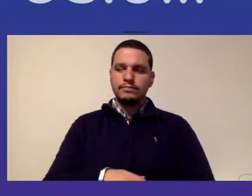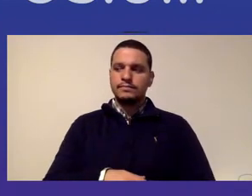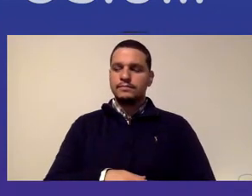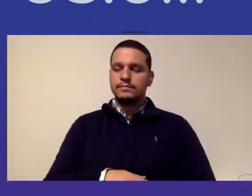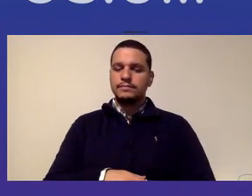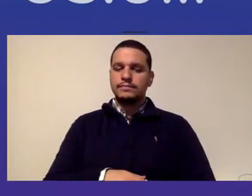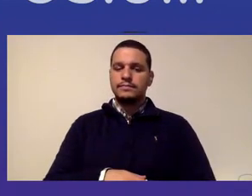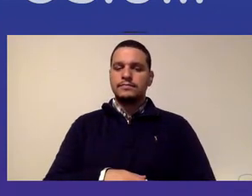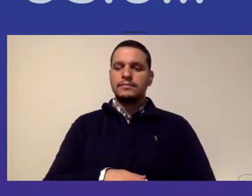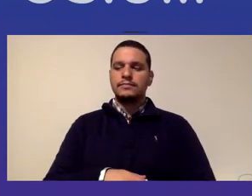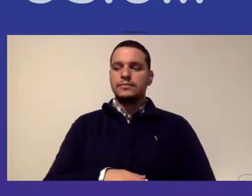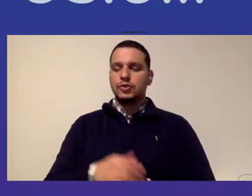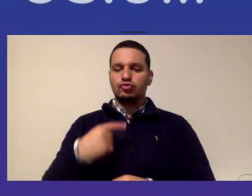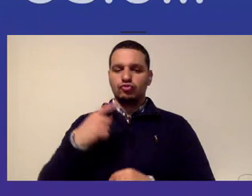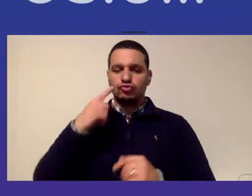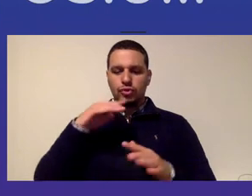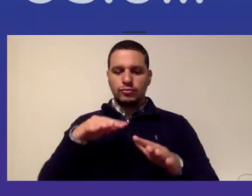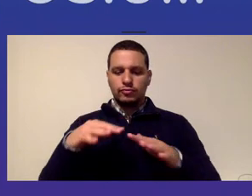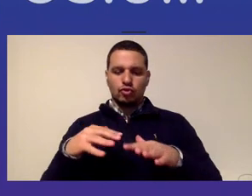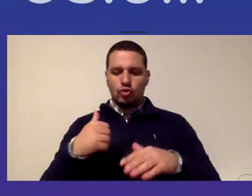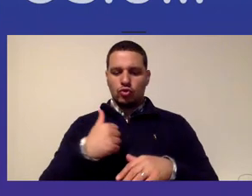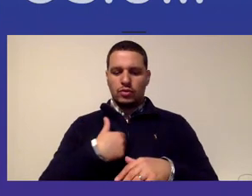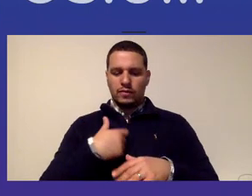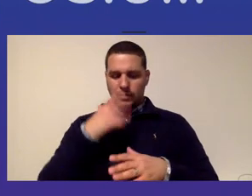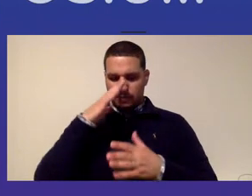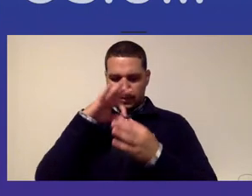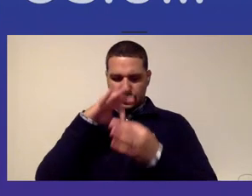reorient us, connect us.